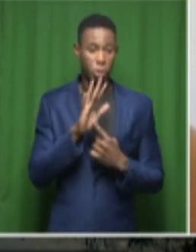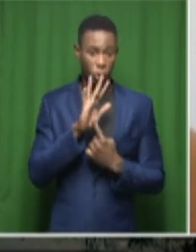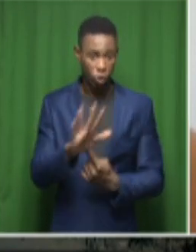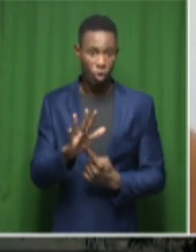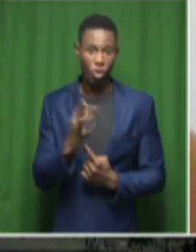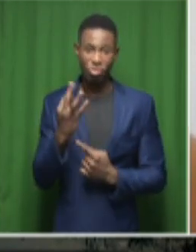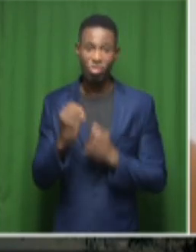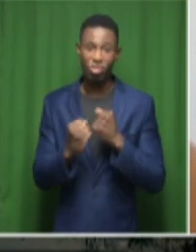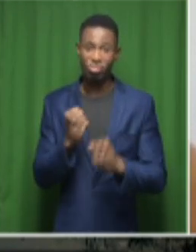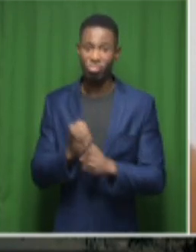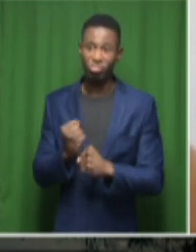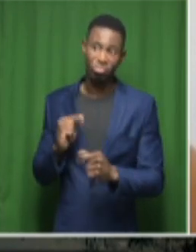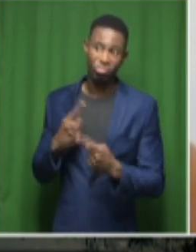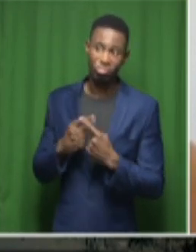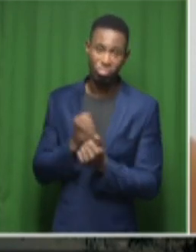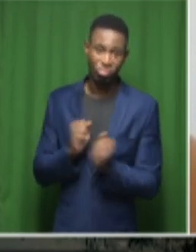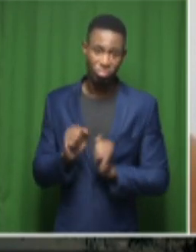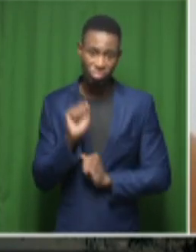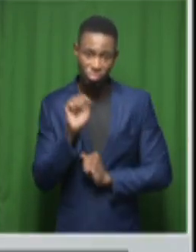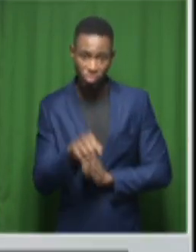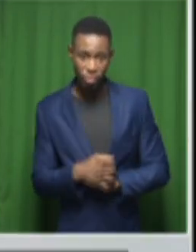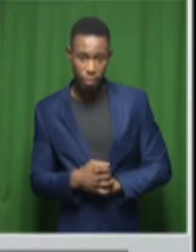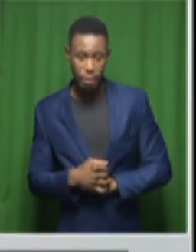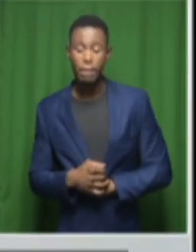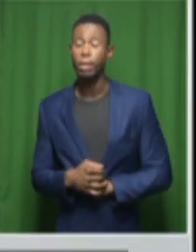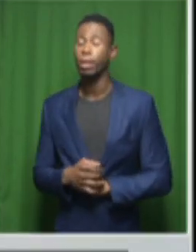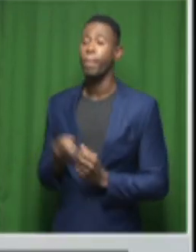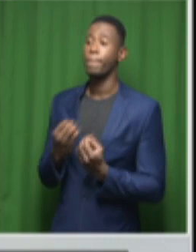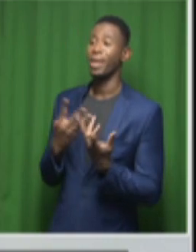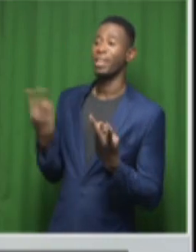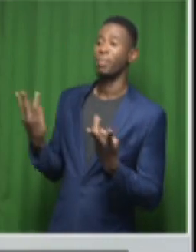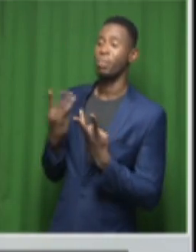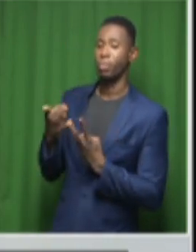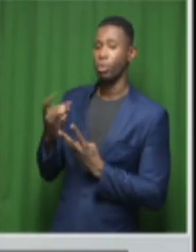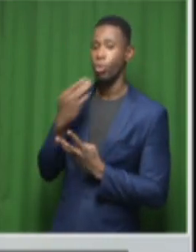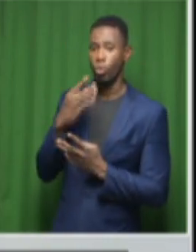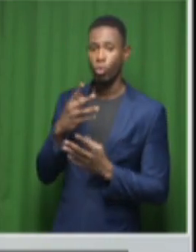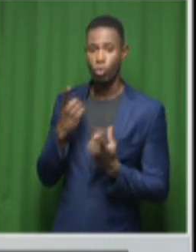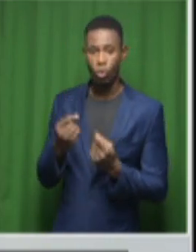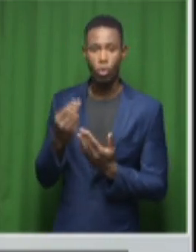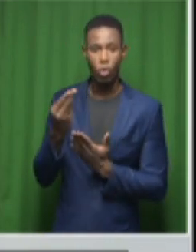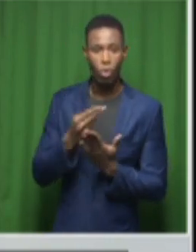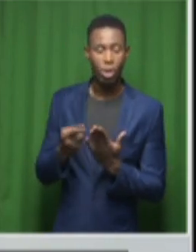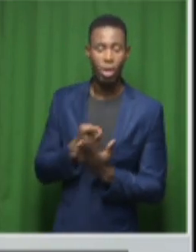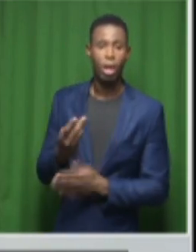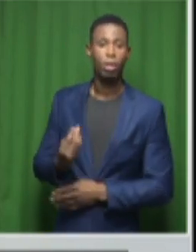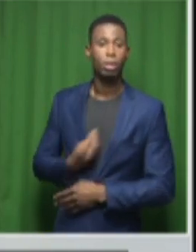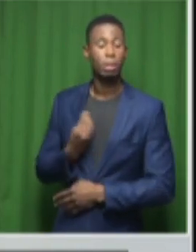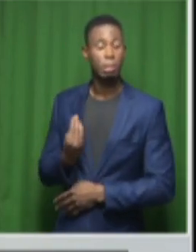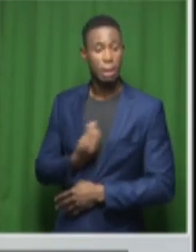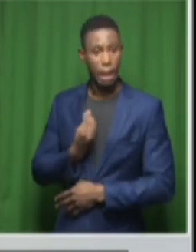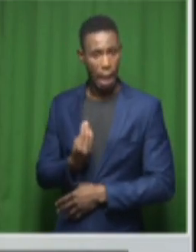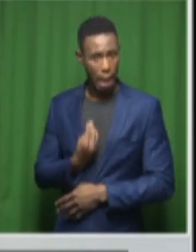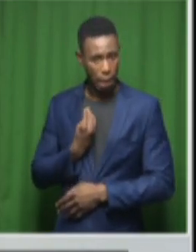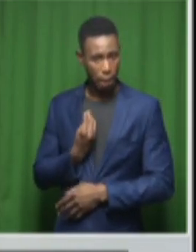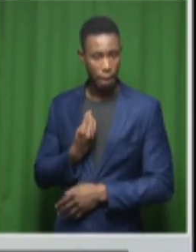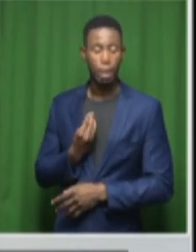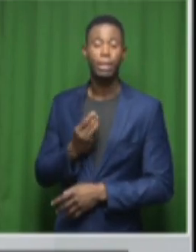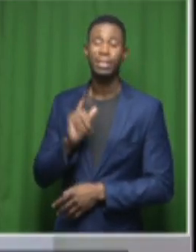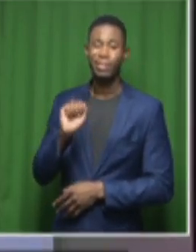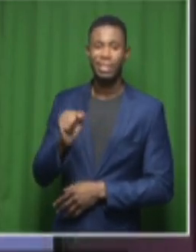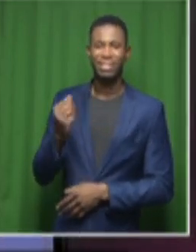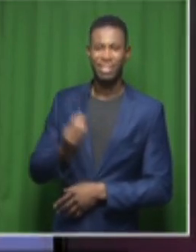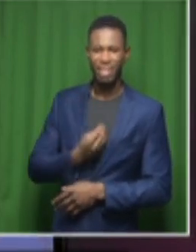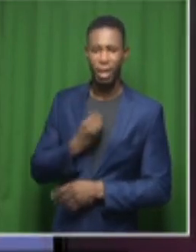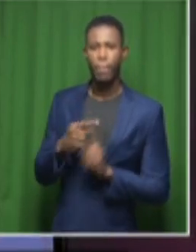So a lot of the artists in the collection are very young. So they're young, but also emerging artists. So a